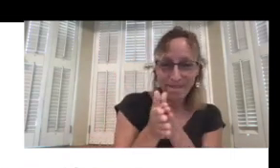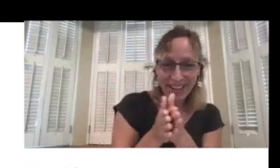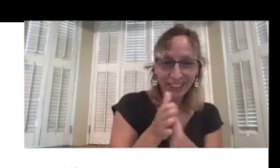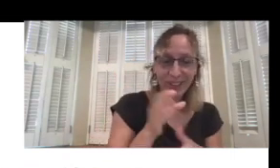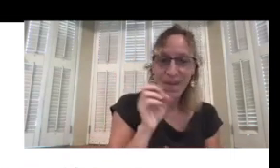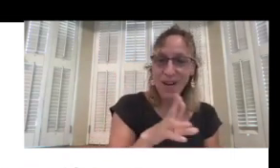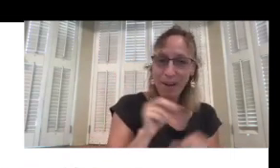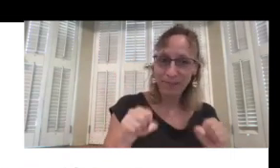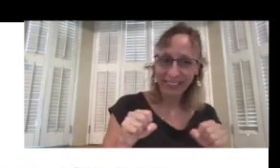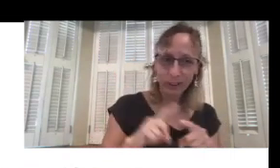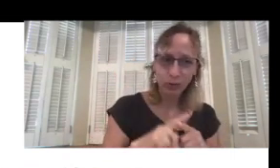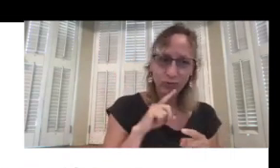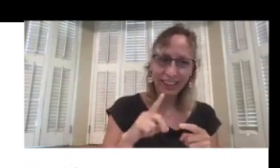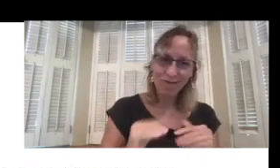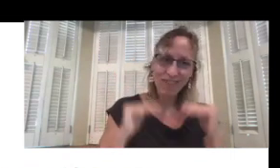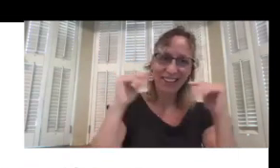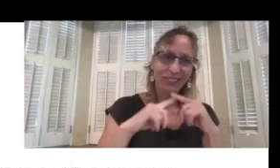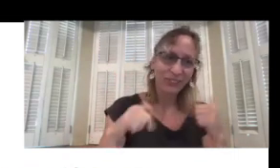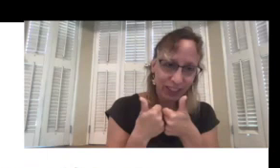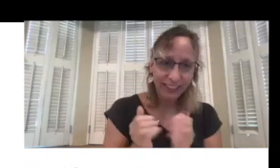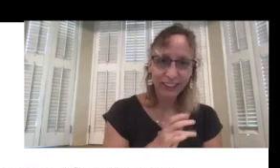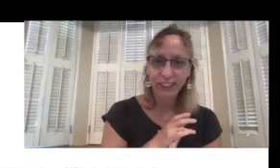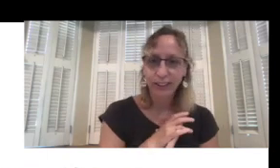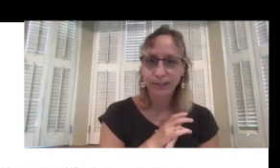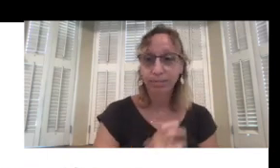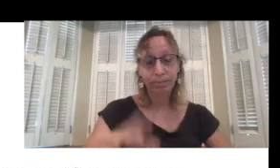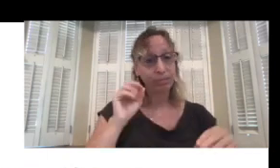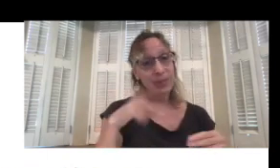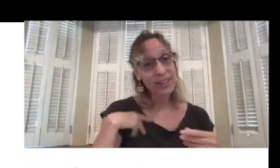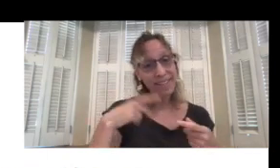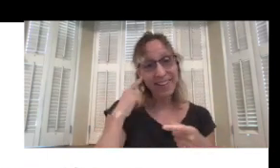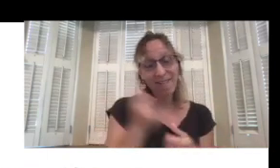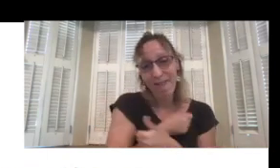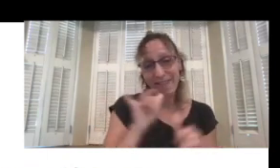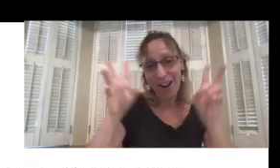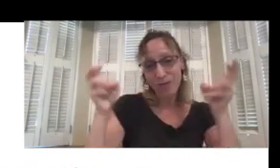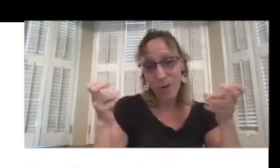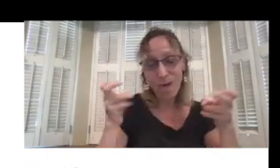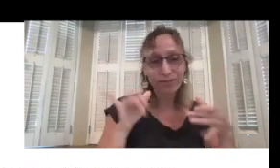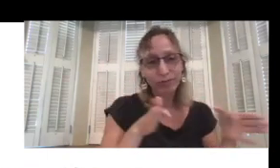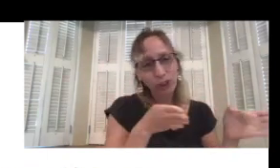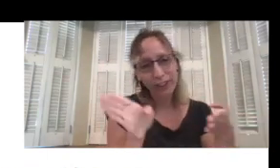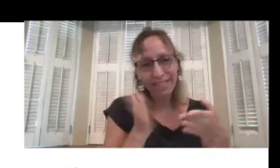critically, because that can influence their motivation and their ability to rise to the challenge.